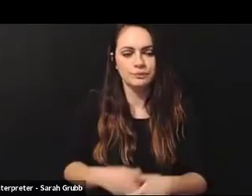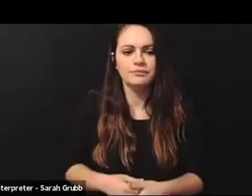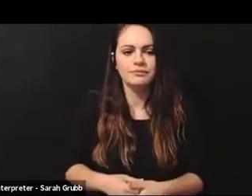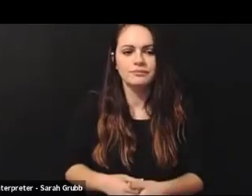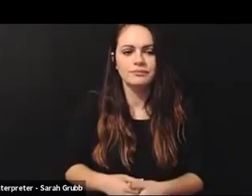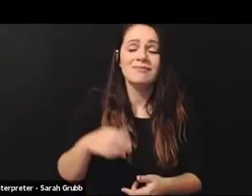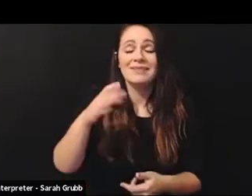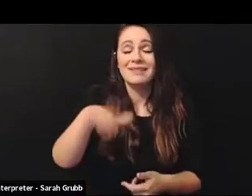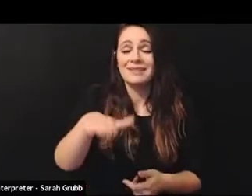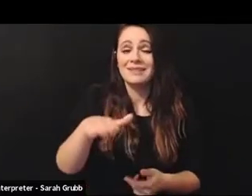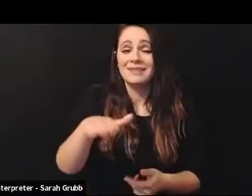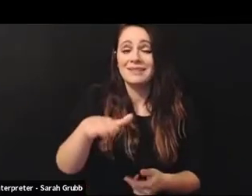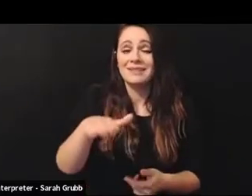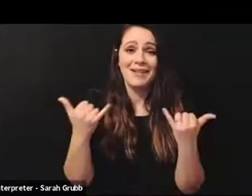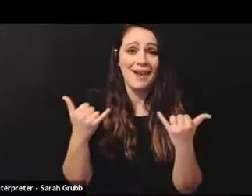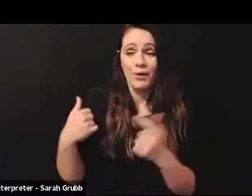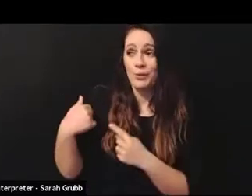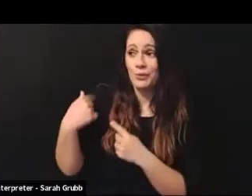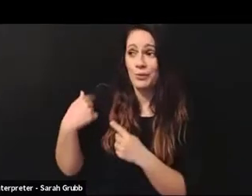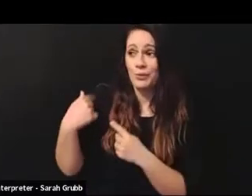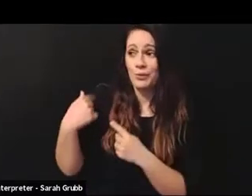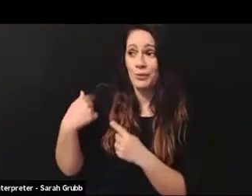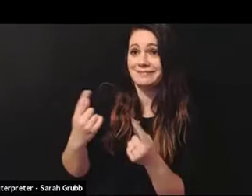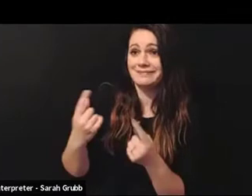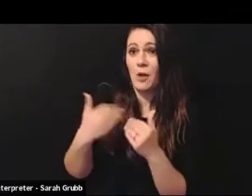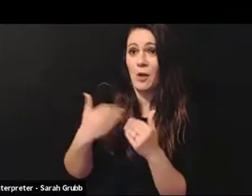living in very small